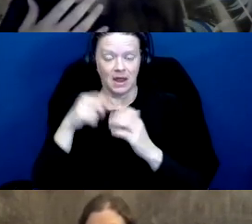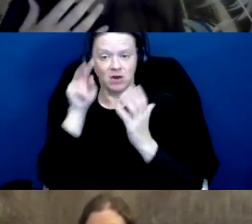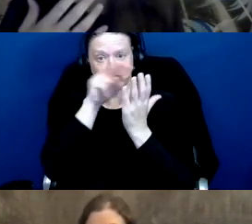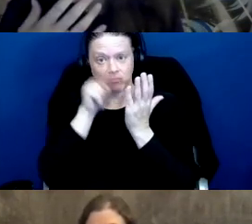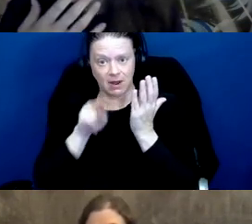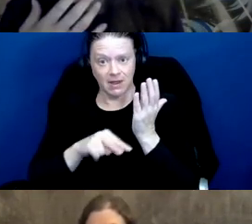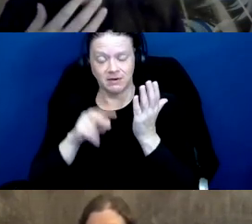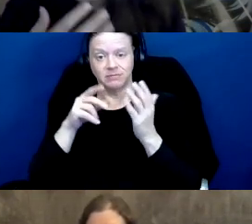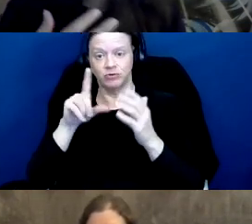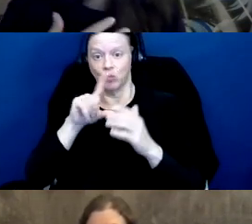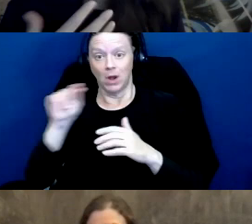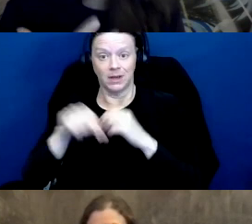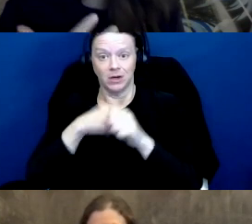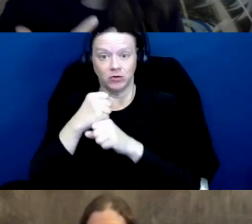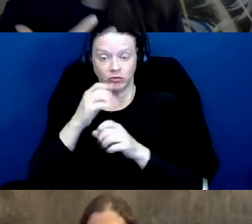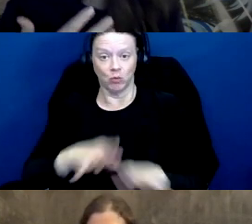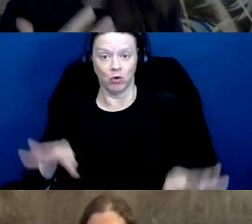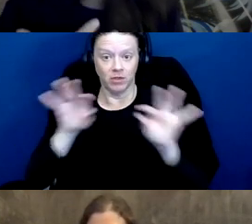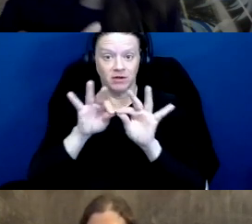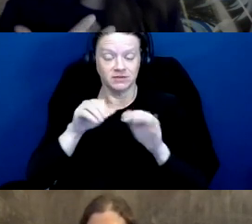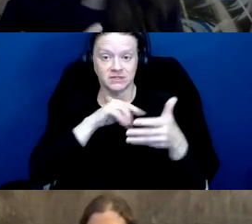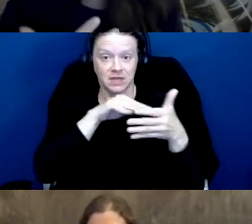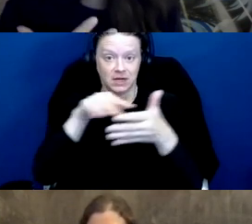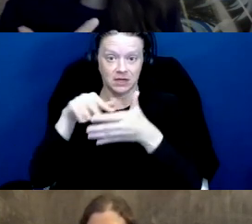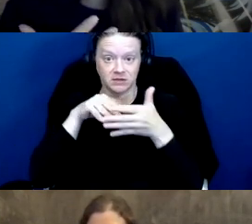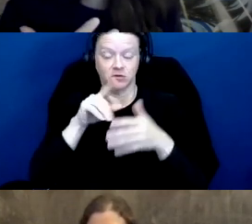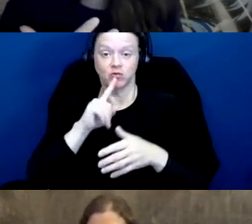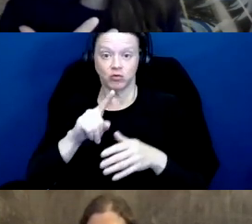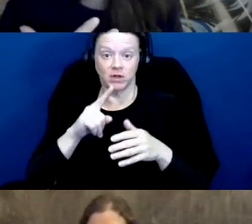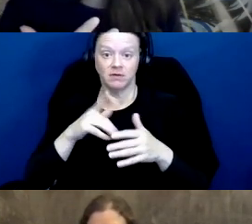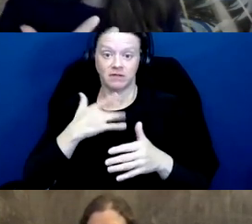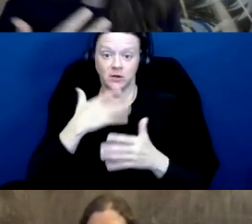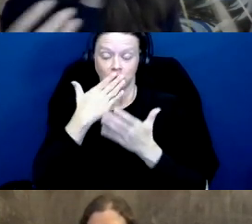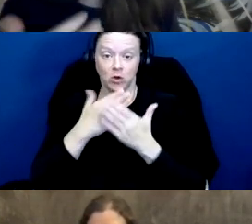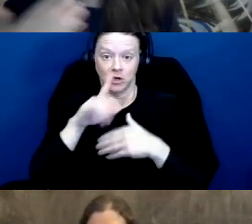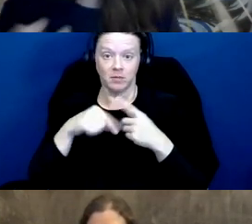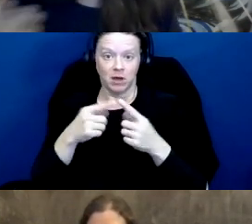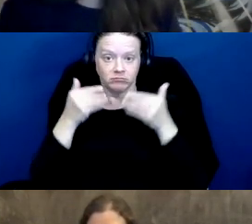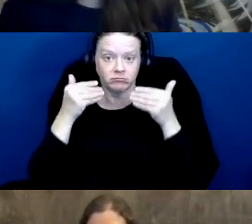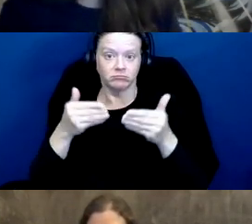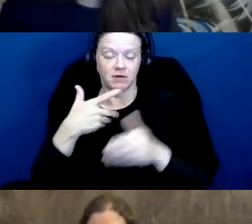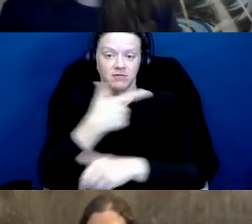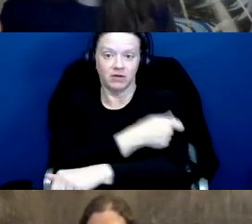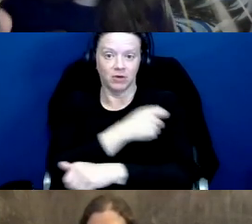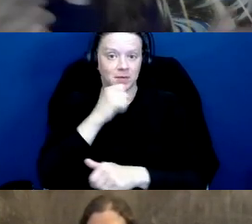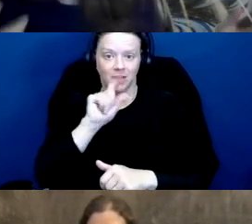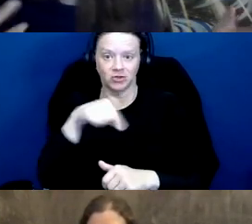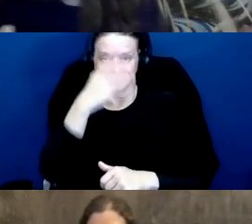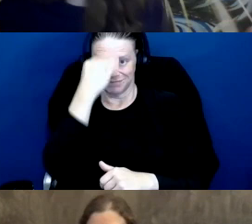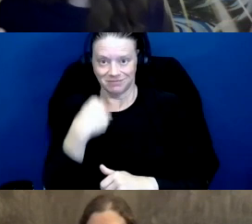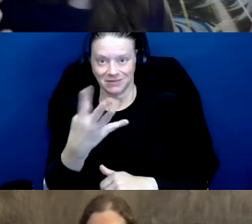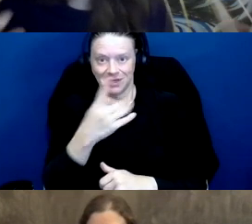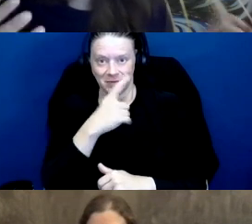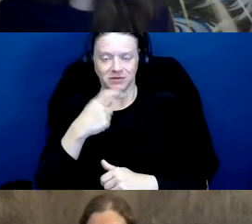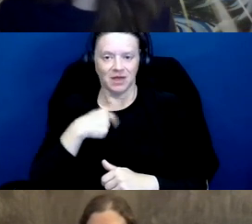from 20 years to really feel good about getting vaccinated. So I'm not just telling you this because I've heard it through